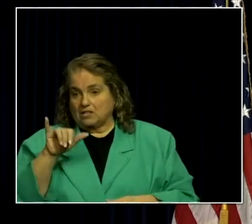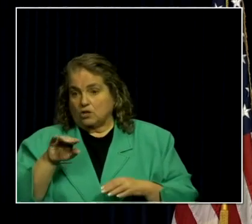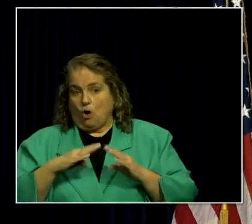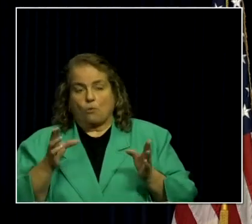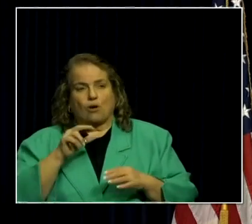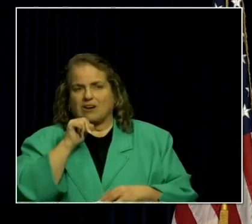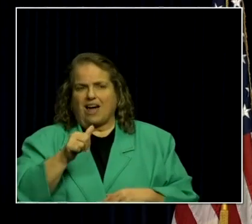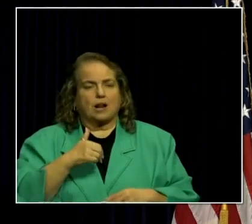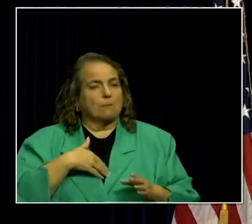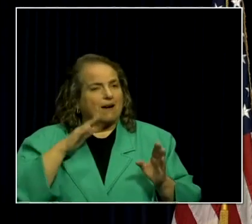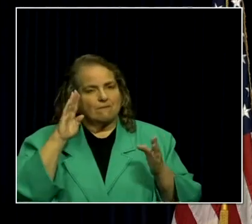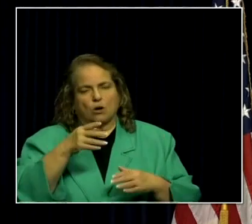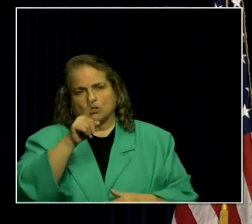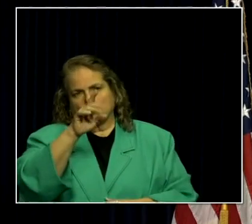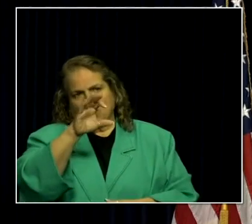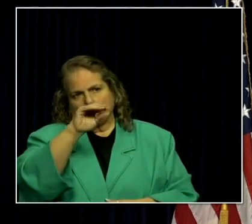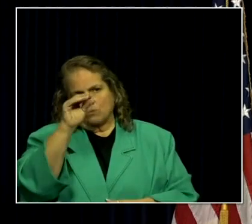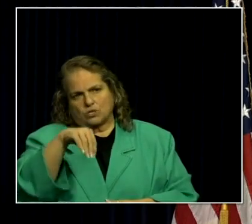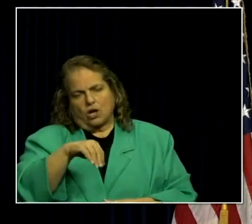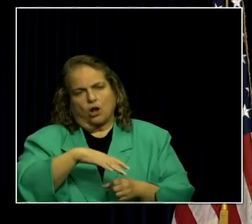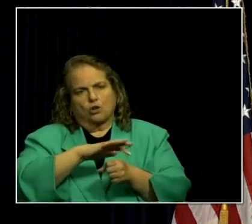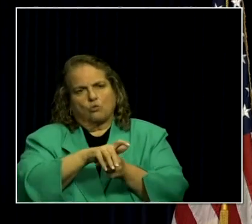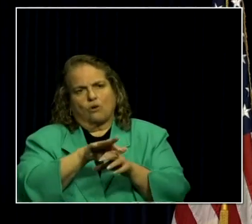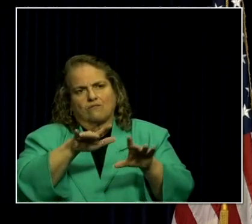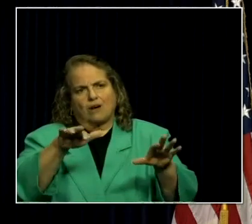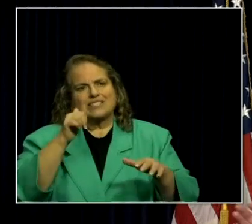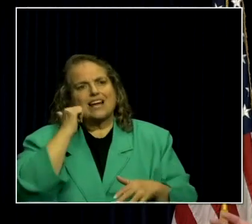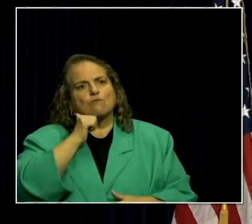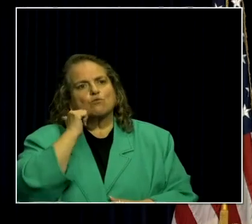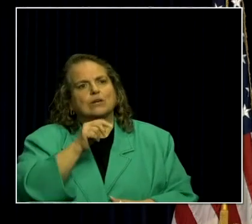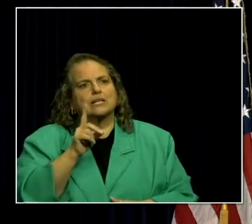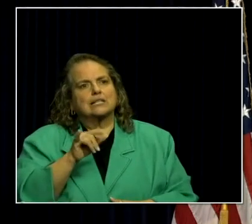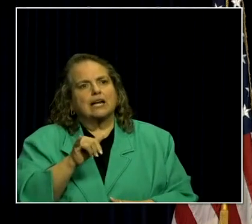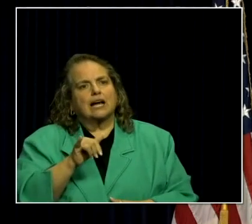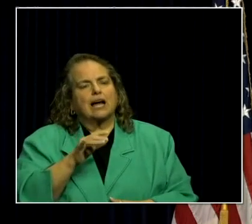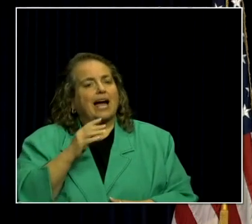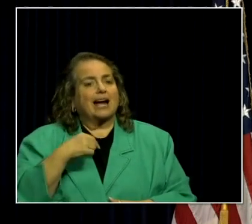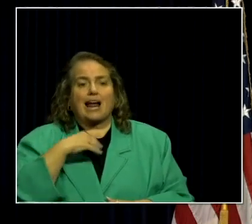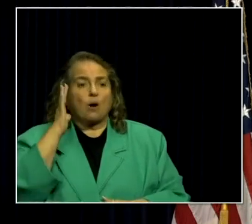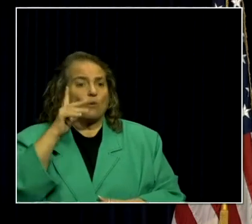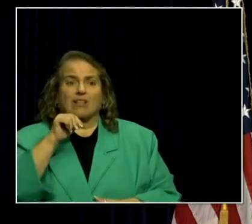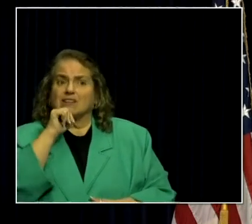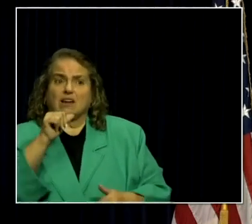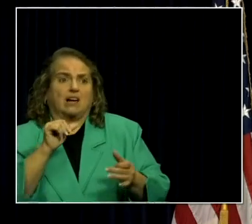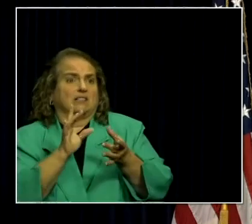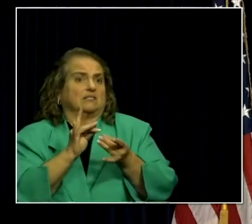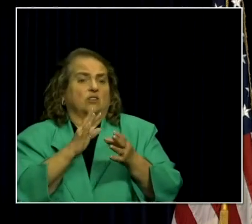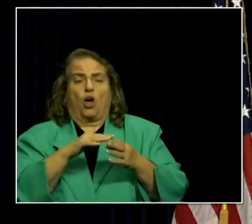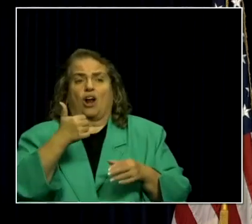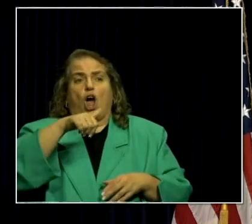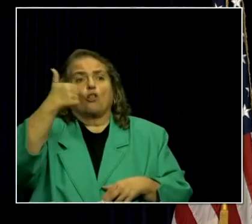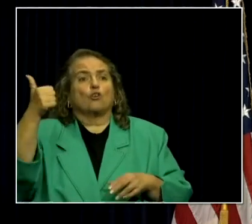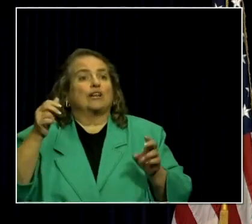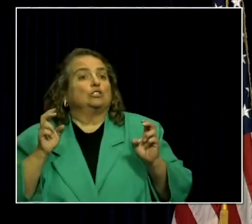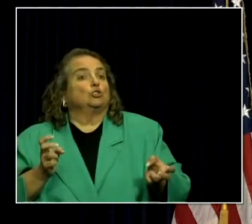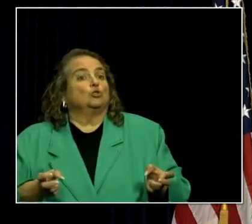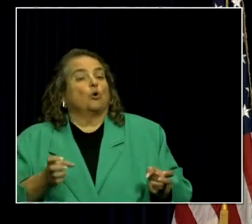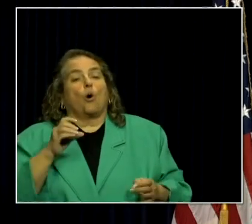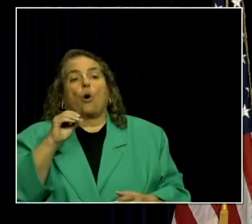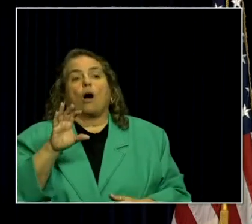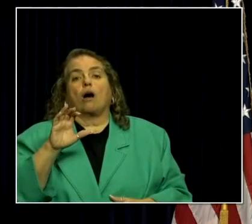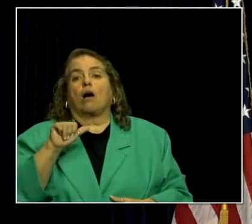100% on the coronavirus each and every day. And you know what? I'm not going to get out there on any other issue or any other cause,